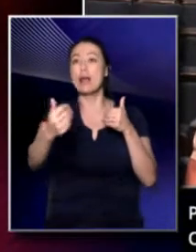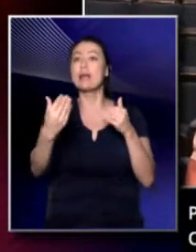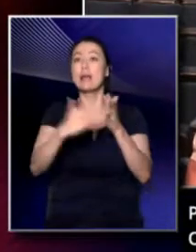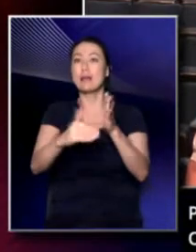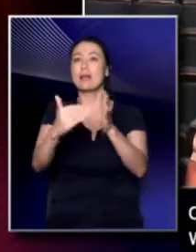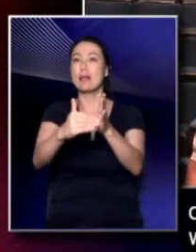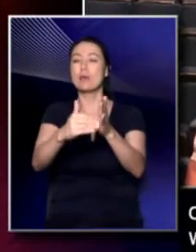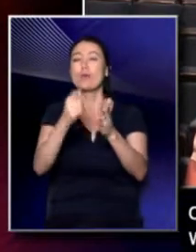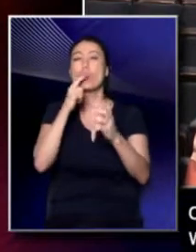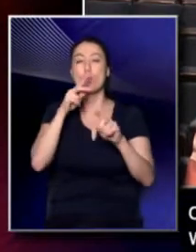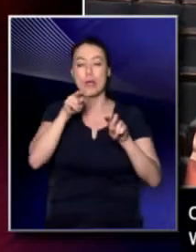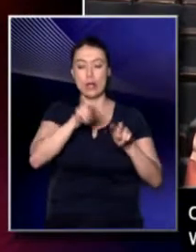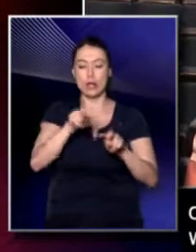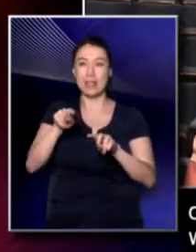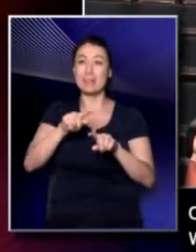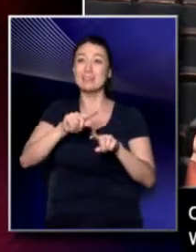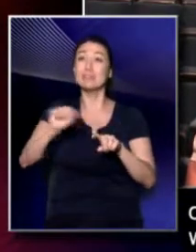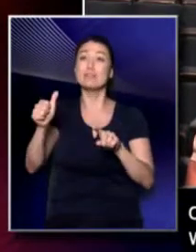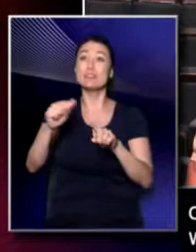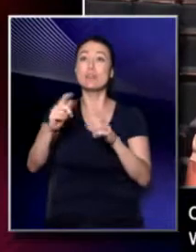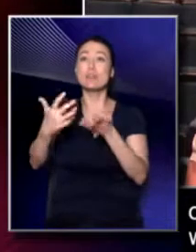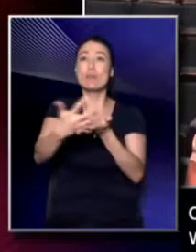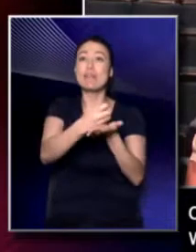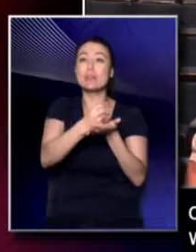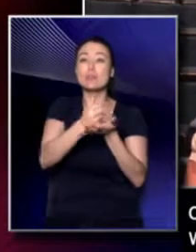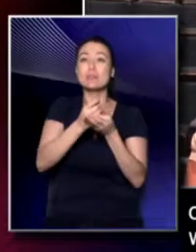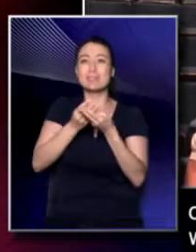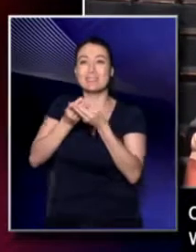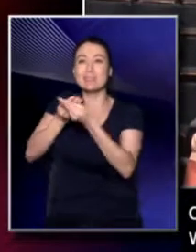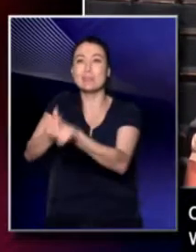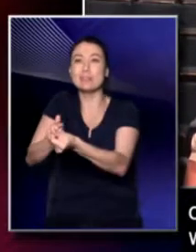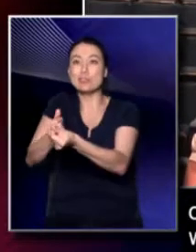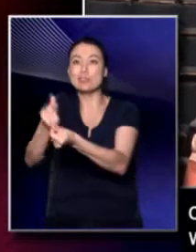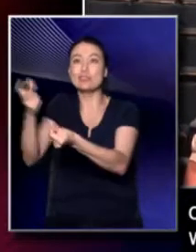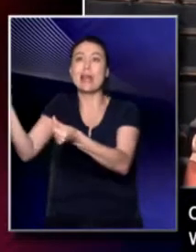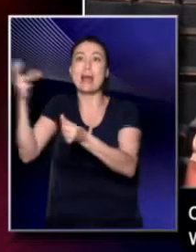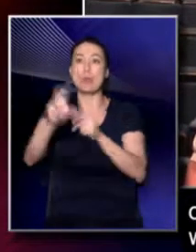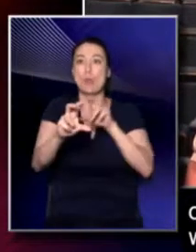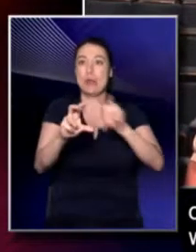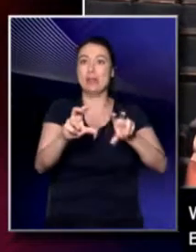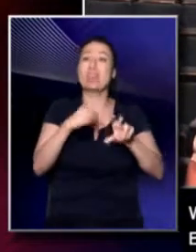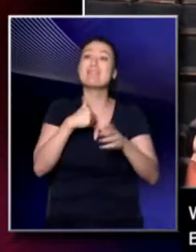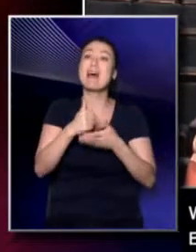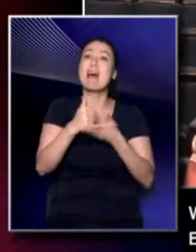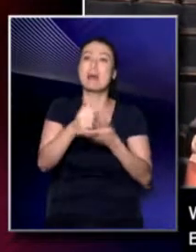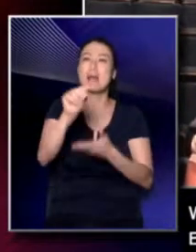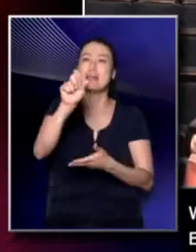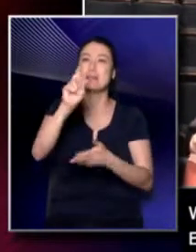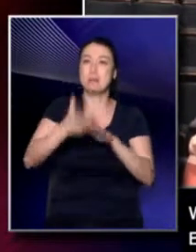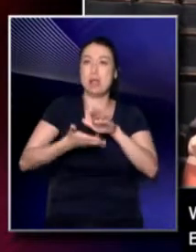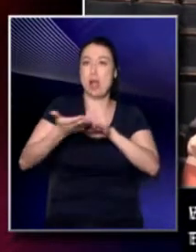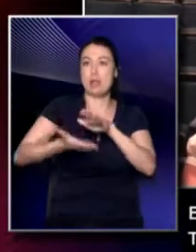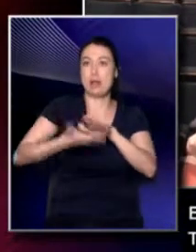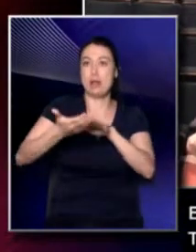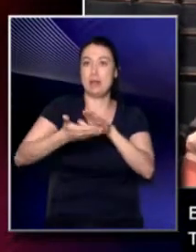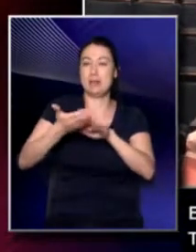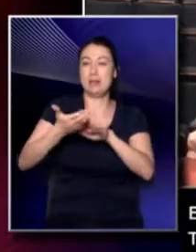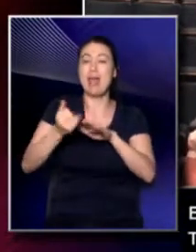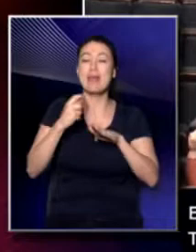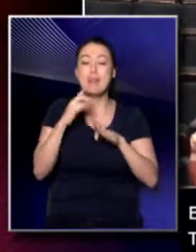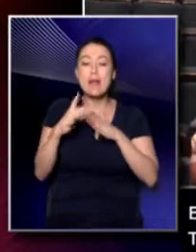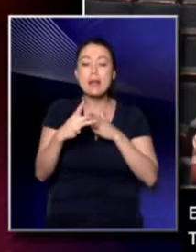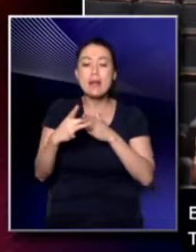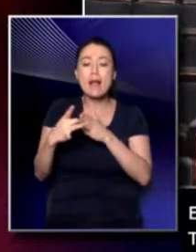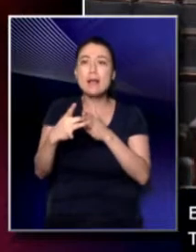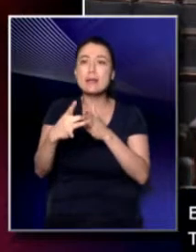different areas of revenues, expenditures, and appropriations that help ASDB operate and guide us as we